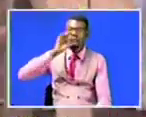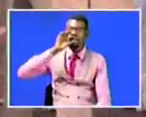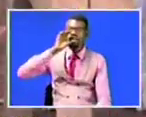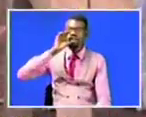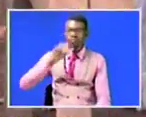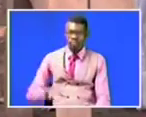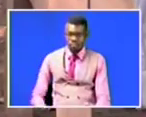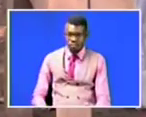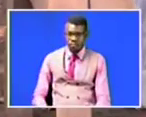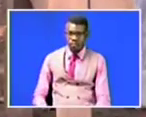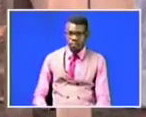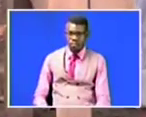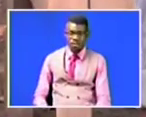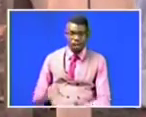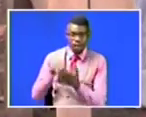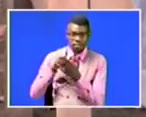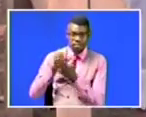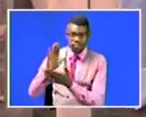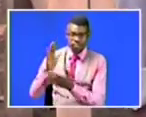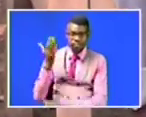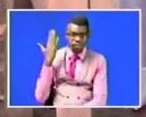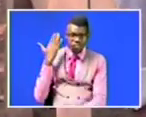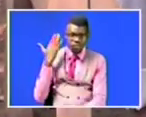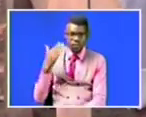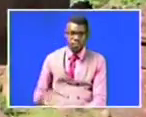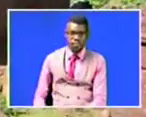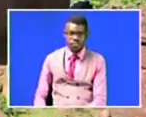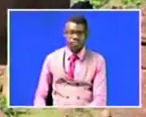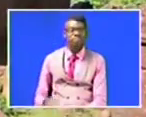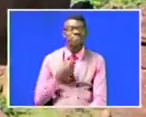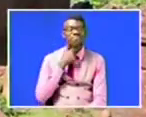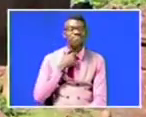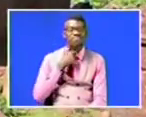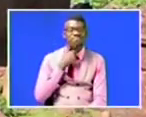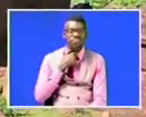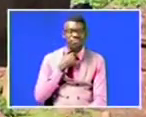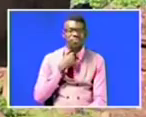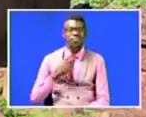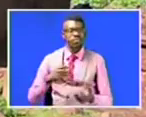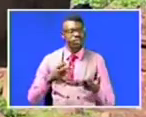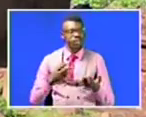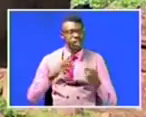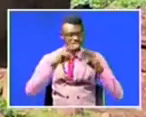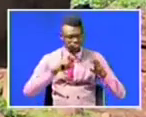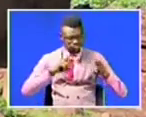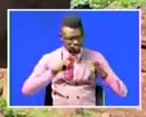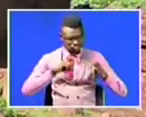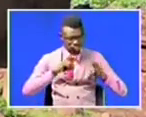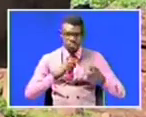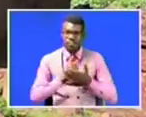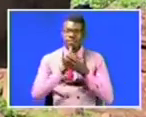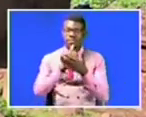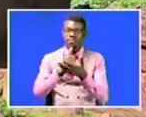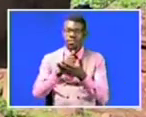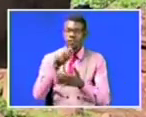As his condition worsened, Ali underwent an esophageal stent procedure to help him eat. Through the procedure, a tube is